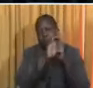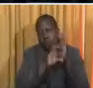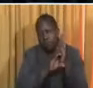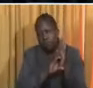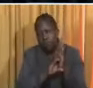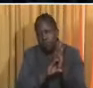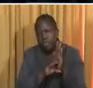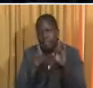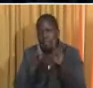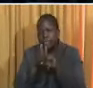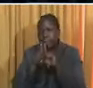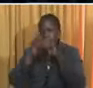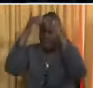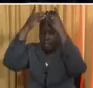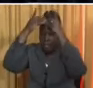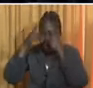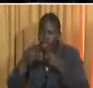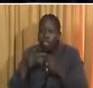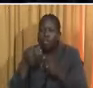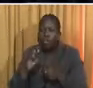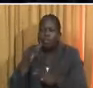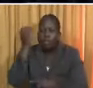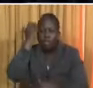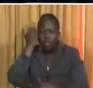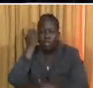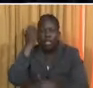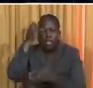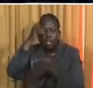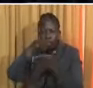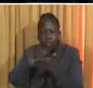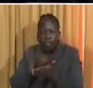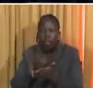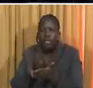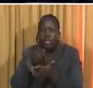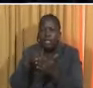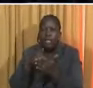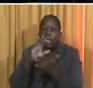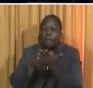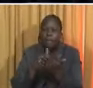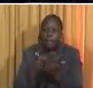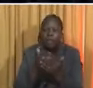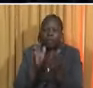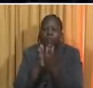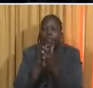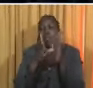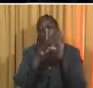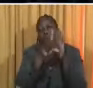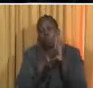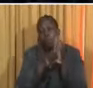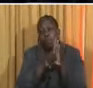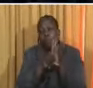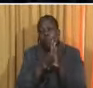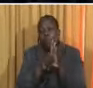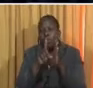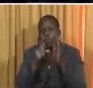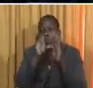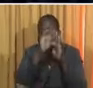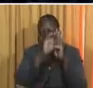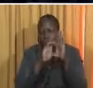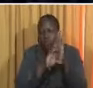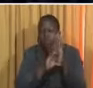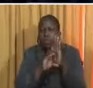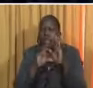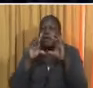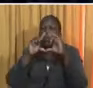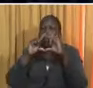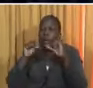the decision of the courts in those jurisdictions in applying the doctrine. Constitutions the world over reflect